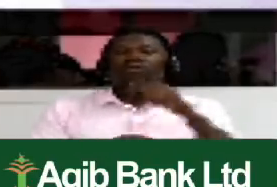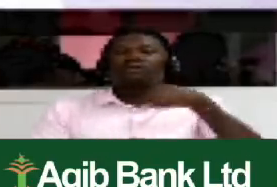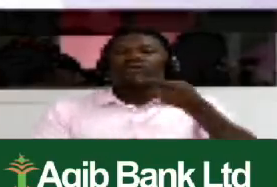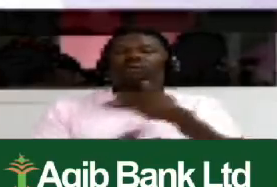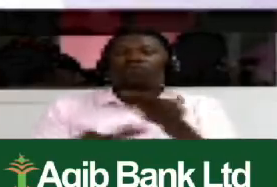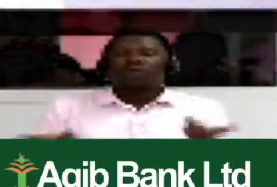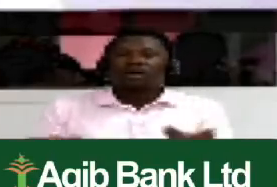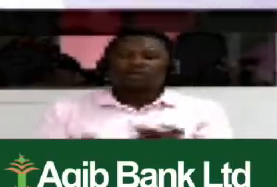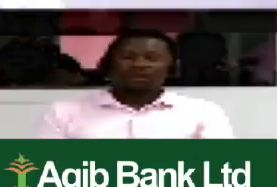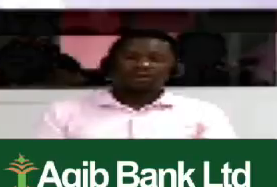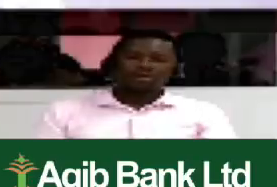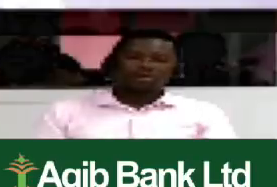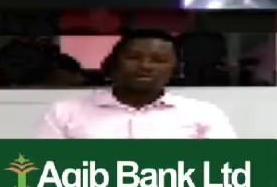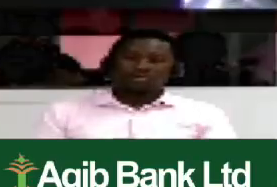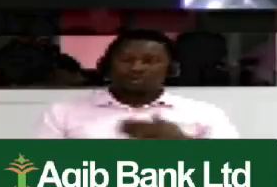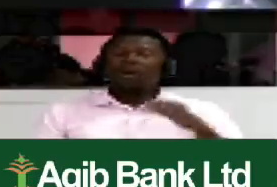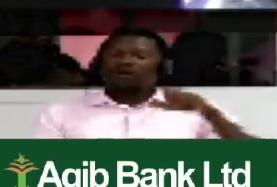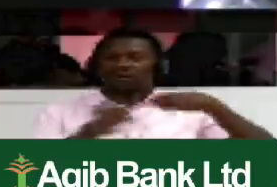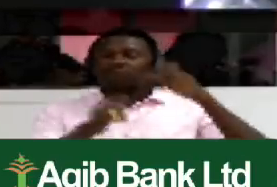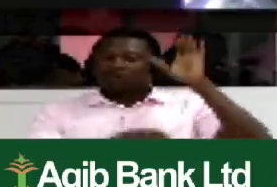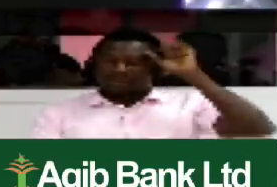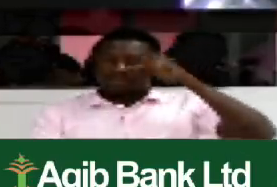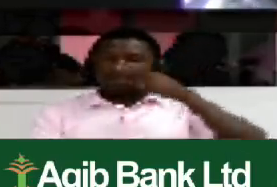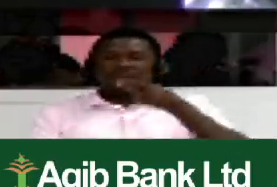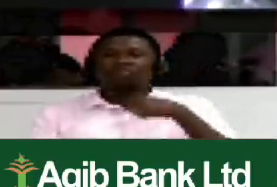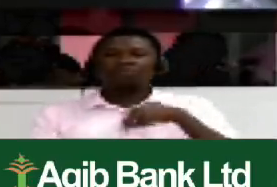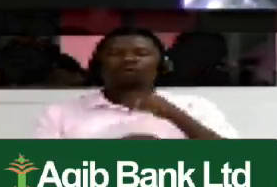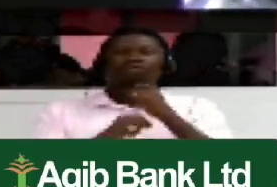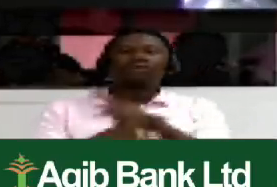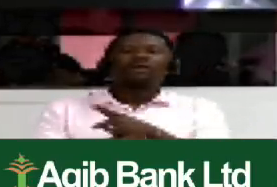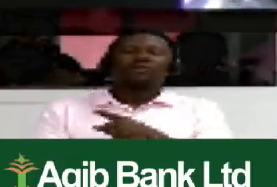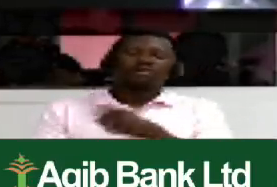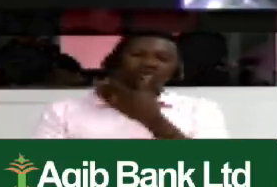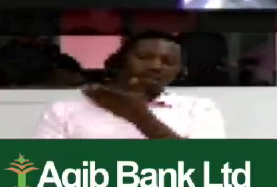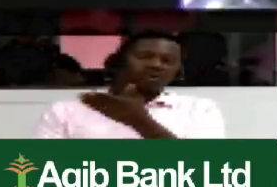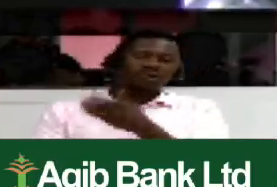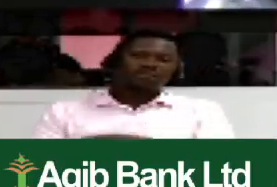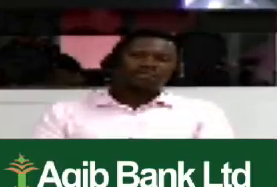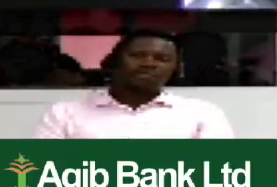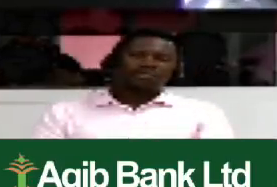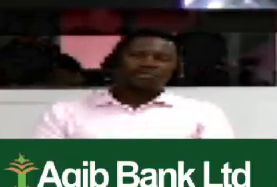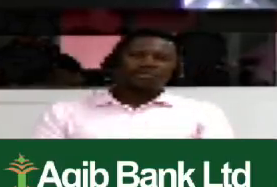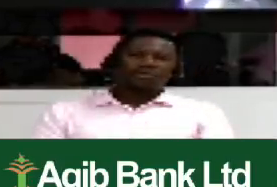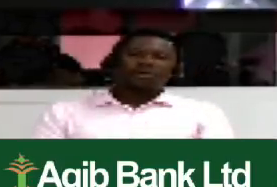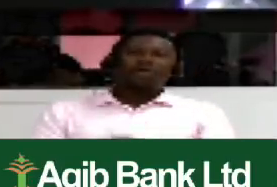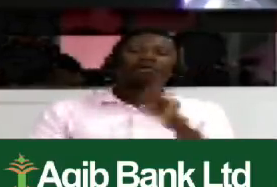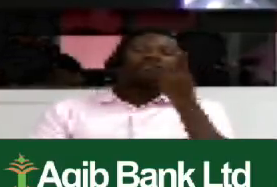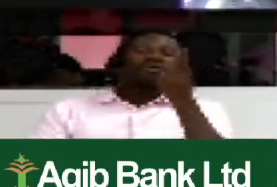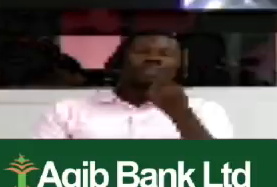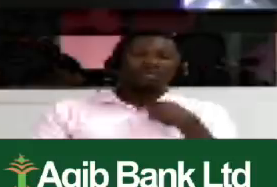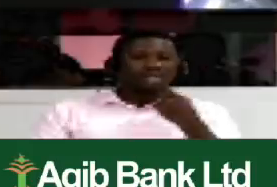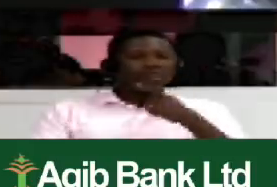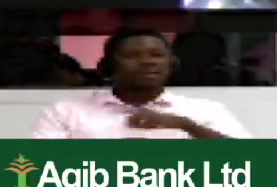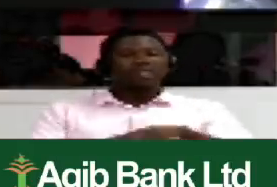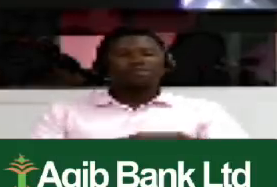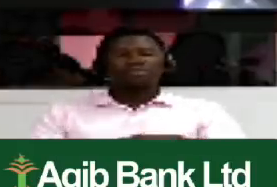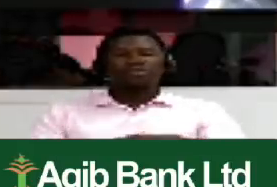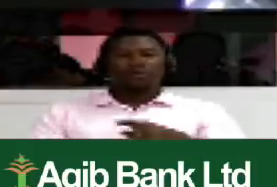understand he was a Fritonian. So he, first of all, at that point, did you know where the fire